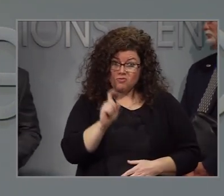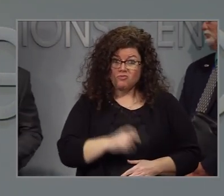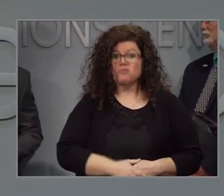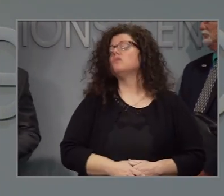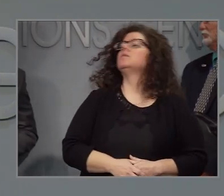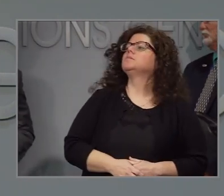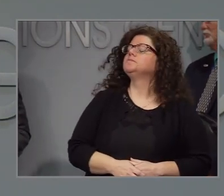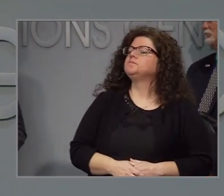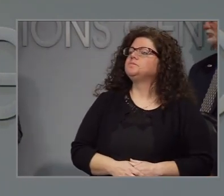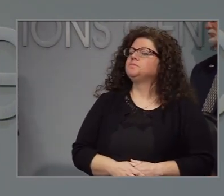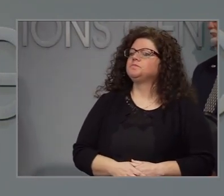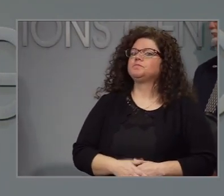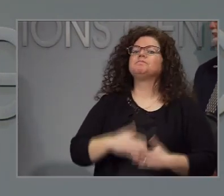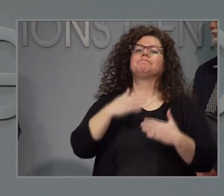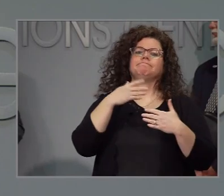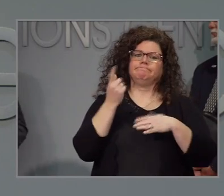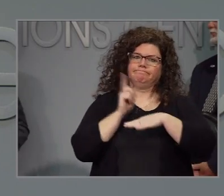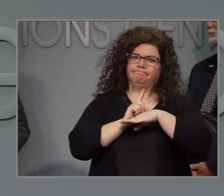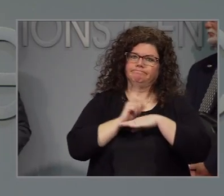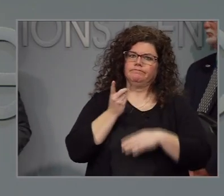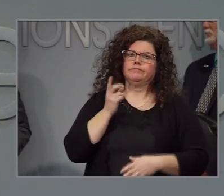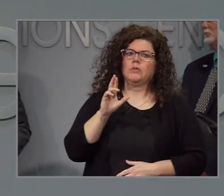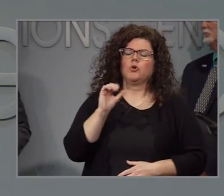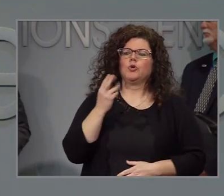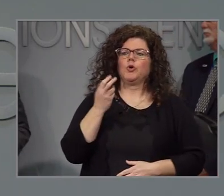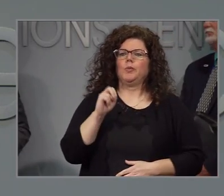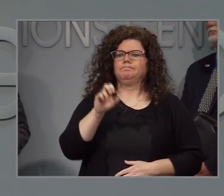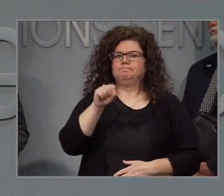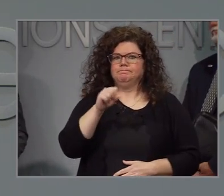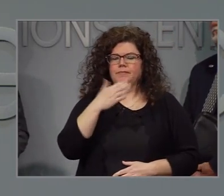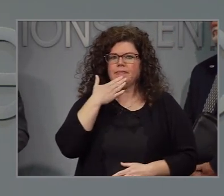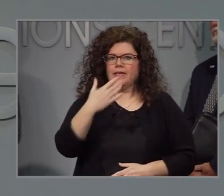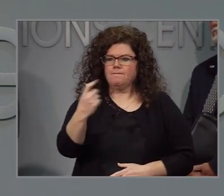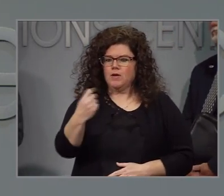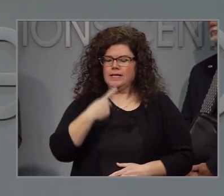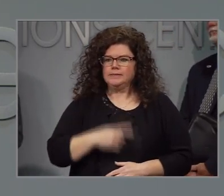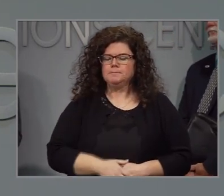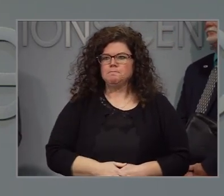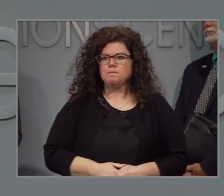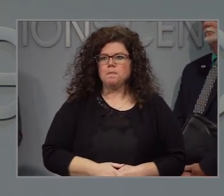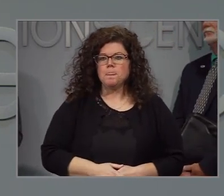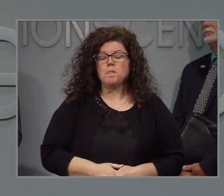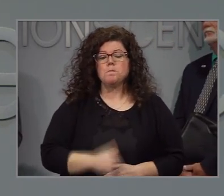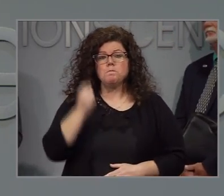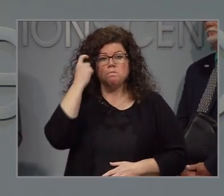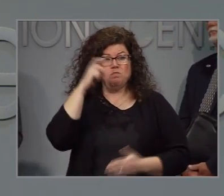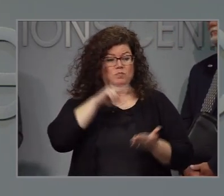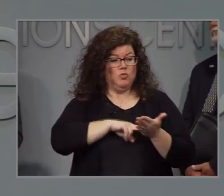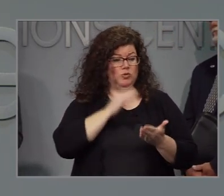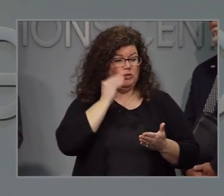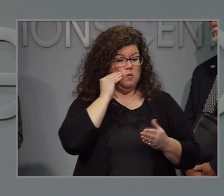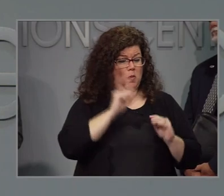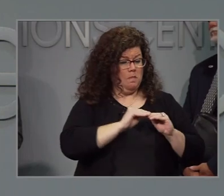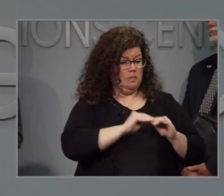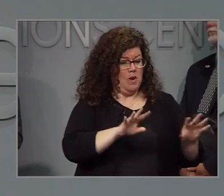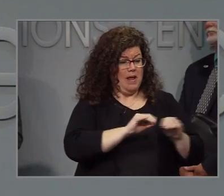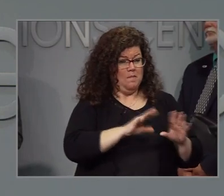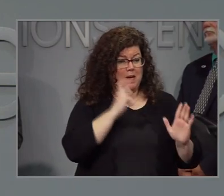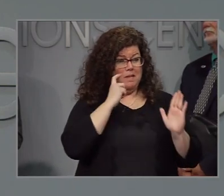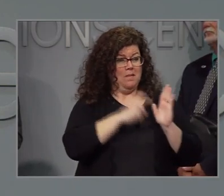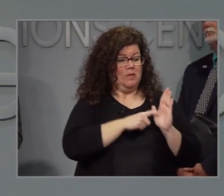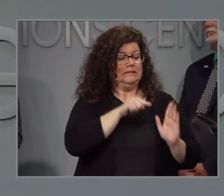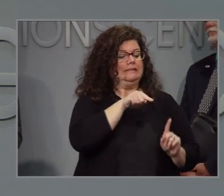Colleen, thanks for that question. I think we need to distinguish when we are seeing an outbreak in a nursing home where